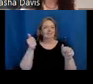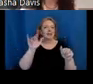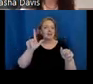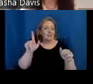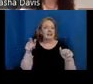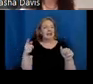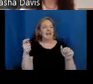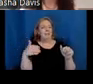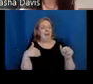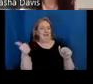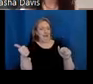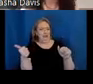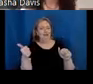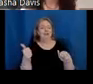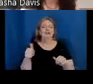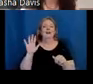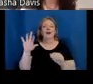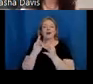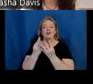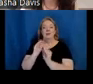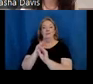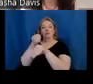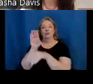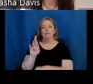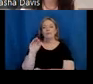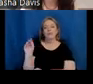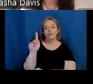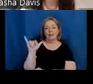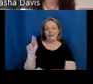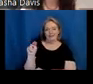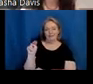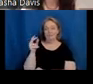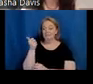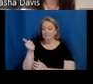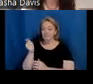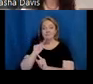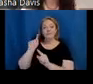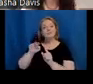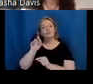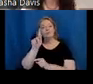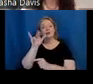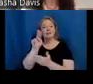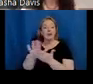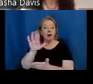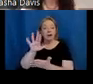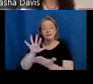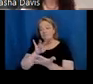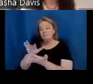bit younger, and her family settled in Brooklyn. She studied literature at Brooklyn College,